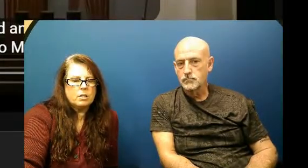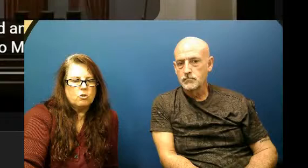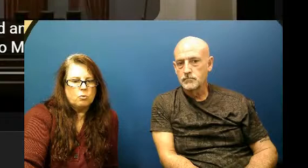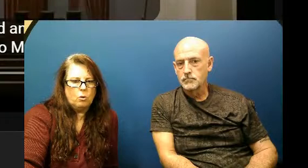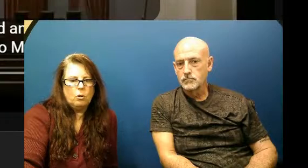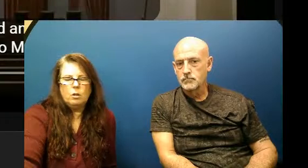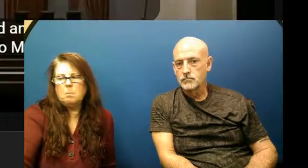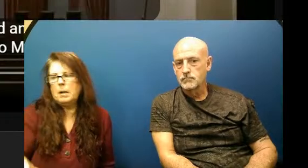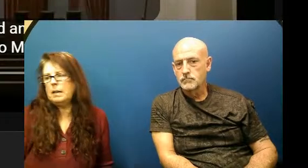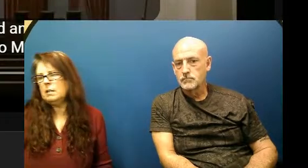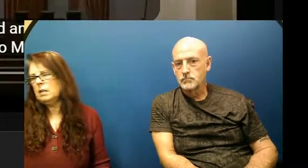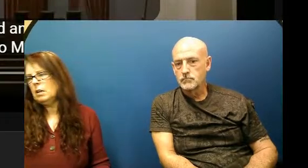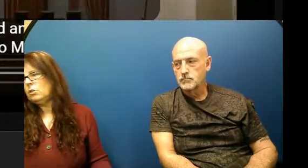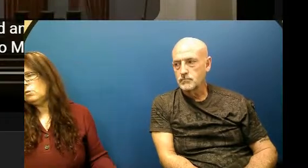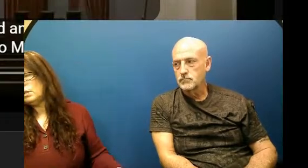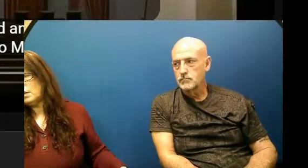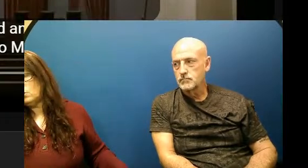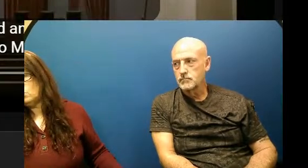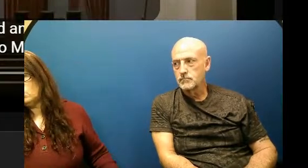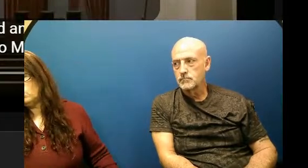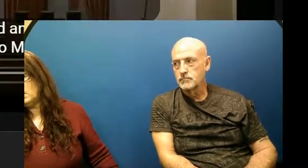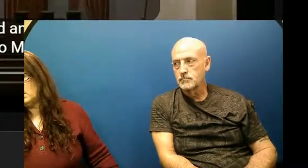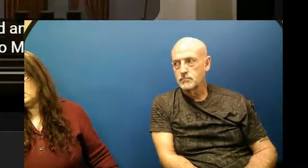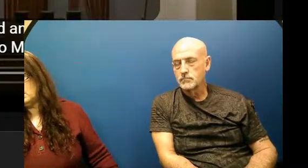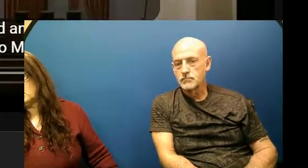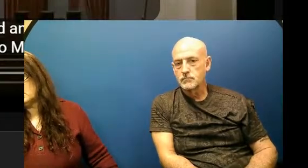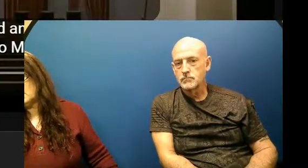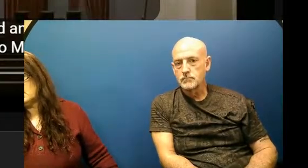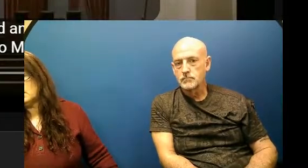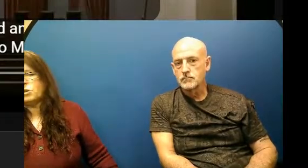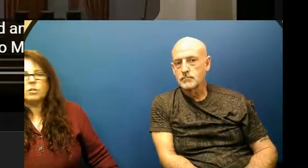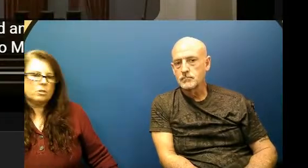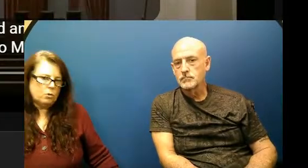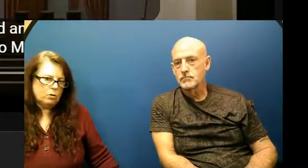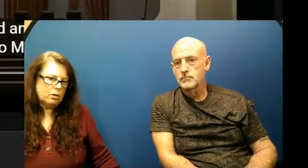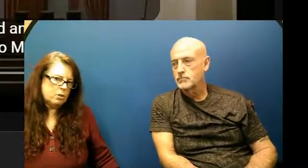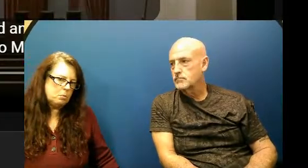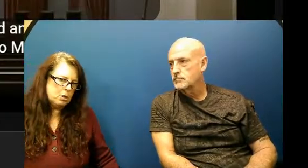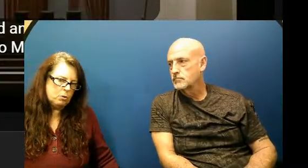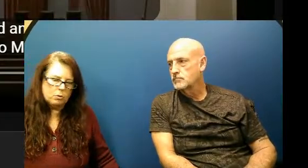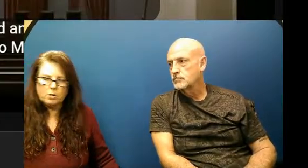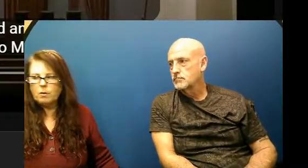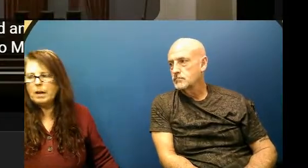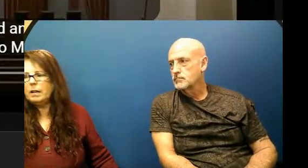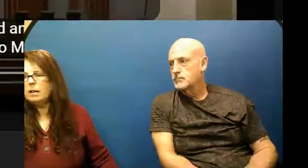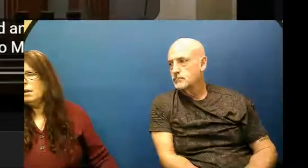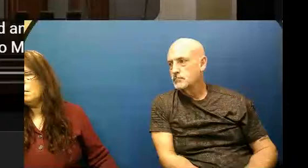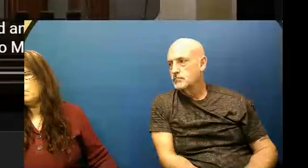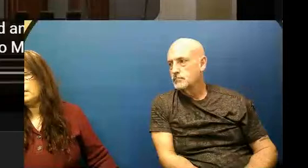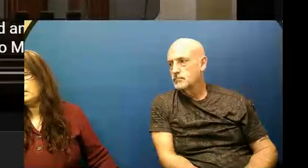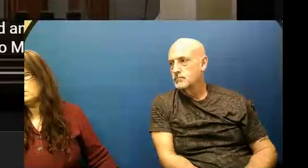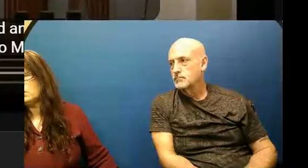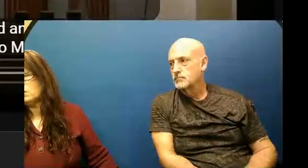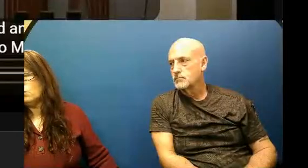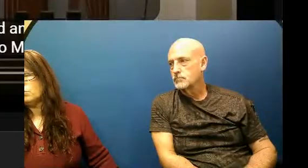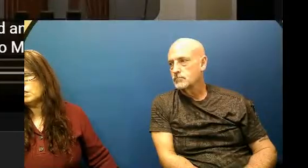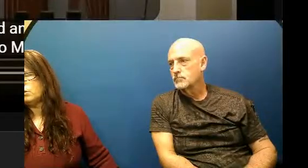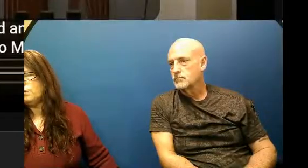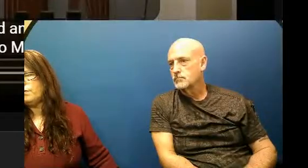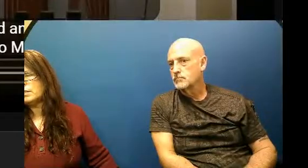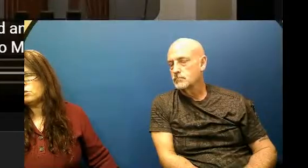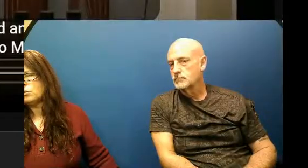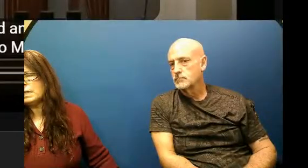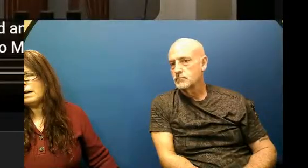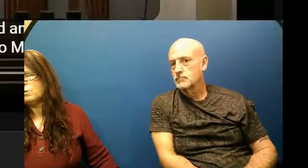China's control. But I can tell you, because I Googled it, it says as long as, assuming Google's correct, ByteDance's owners